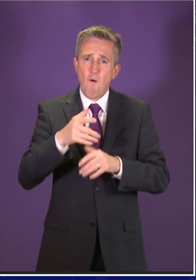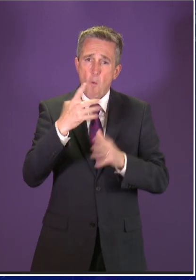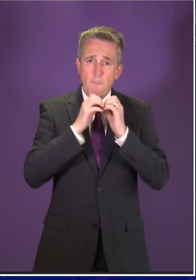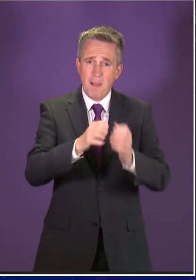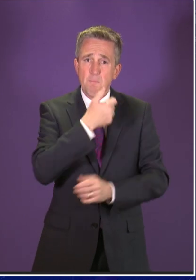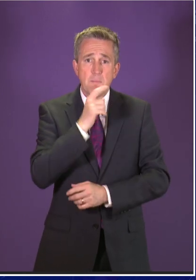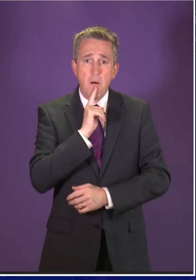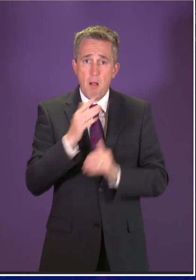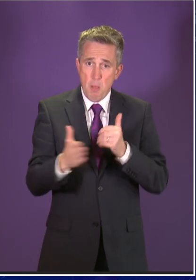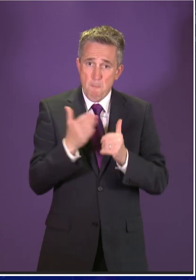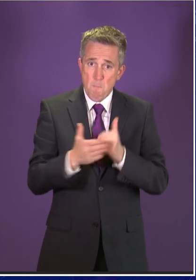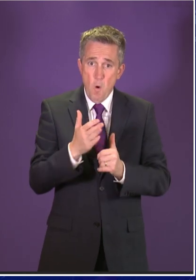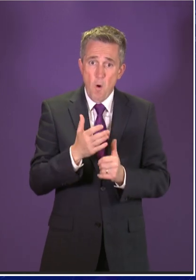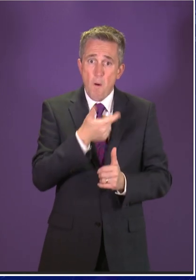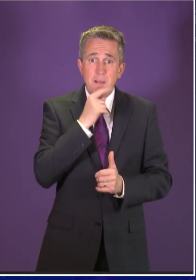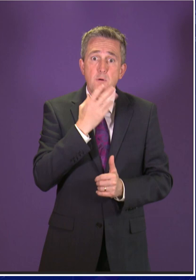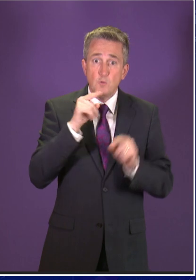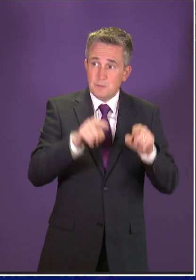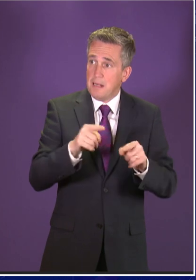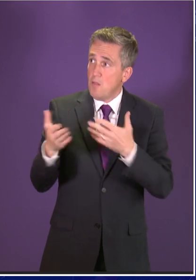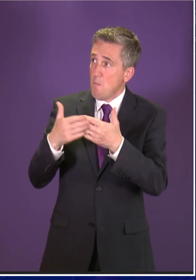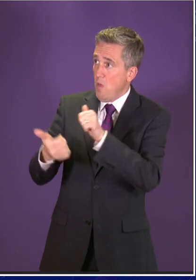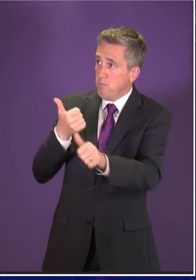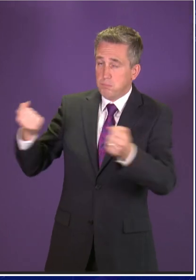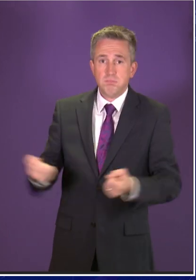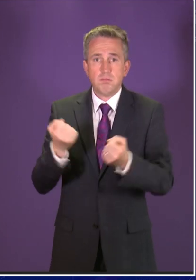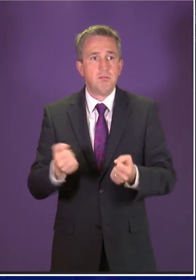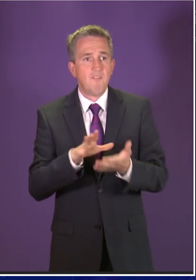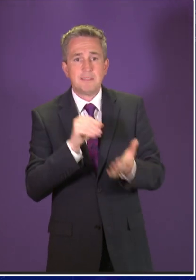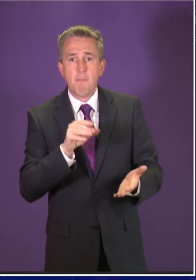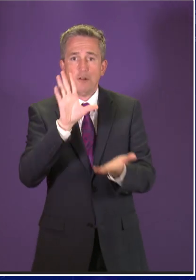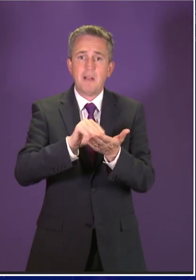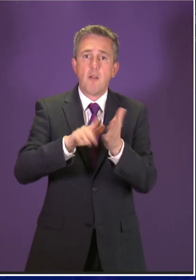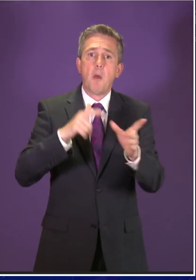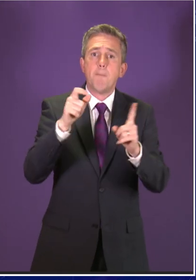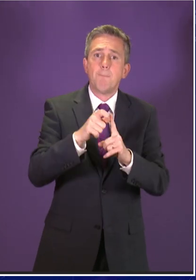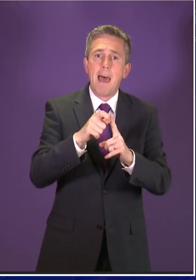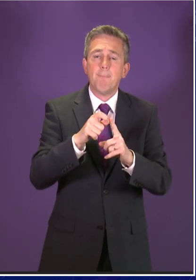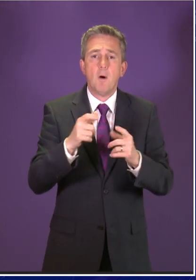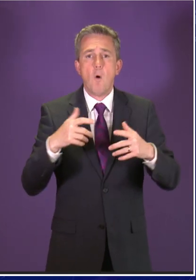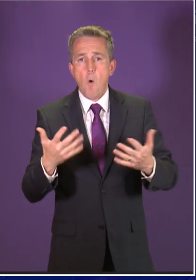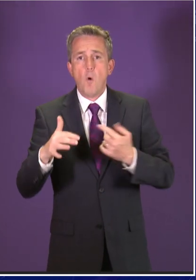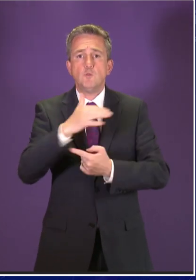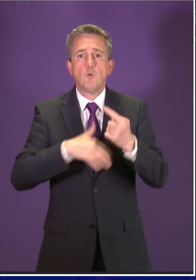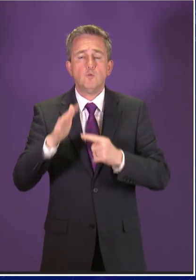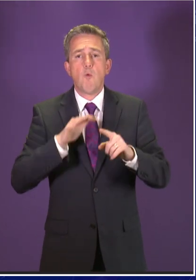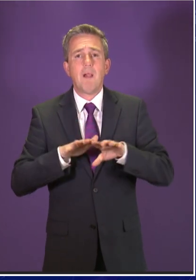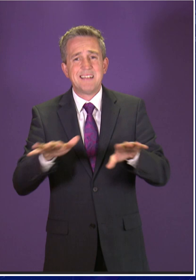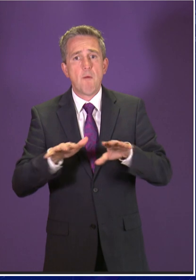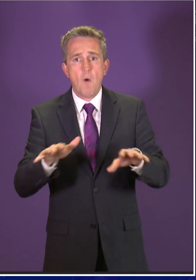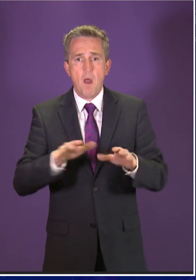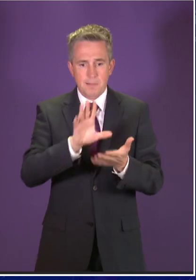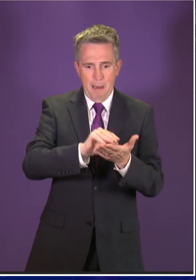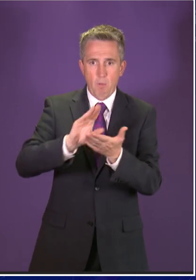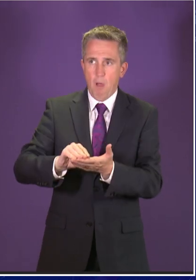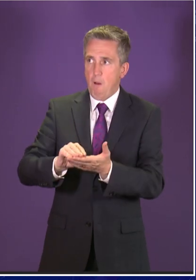the more people who use these, the more powerful they become. The more people who use a mapping service or a social network, the smarter that system gets, and therefore more people need to use it.